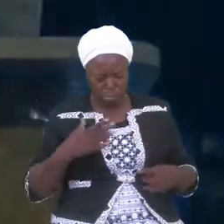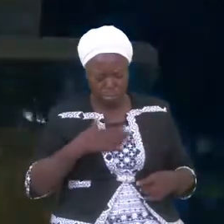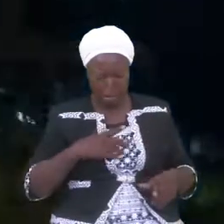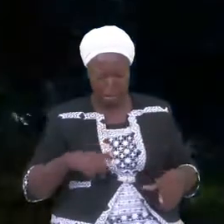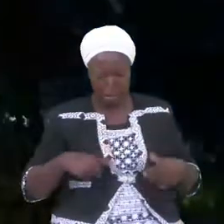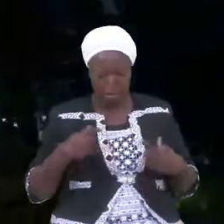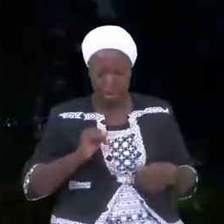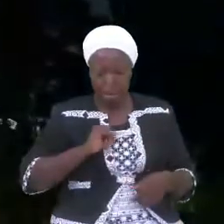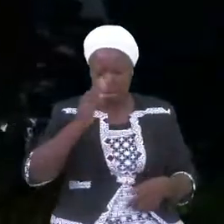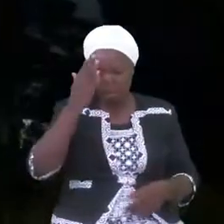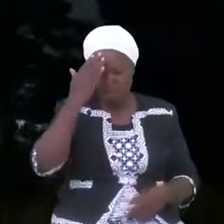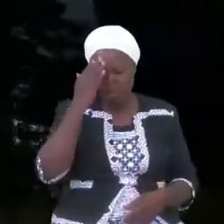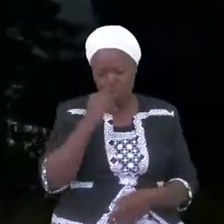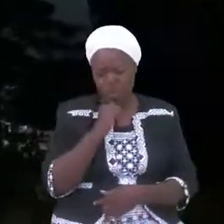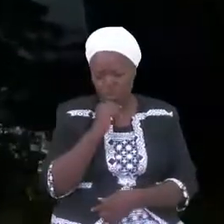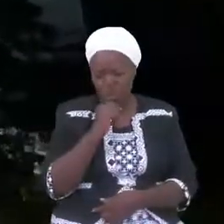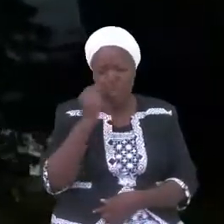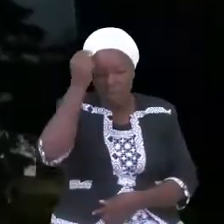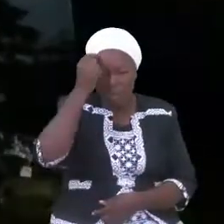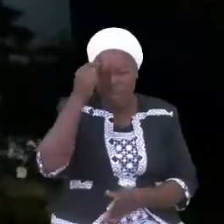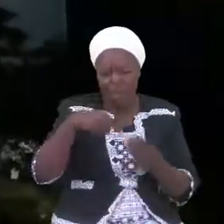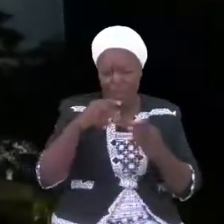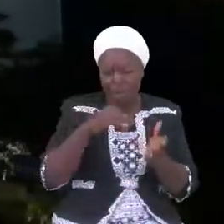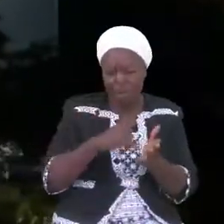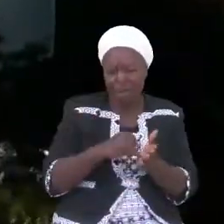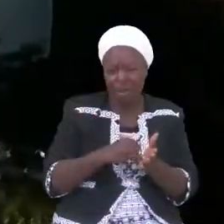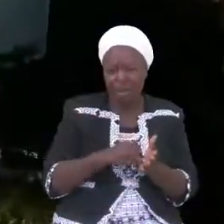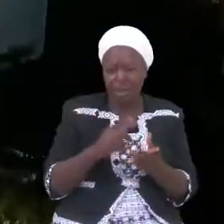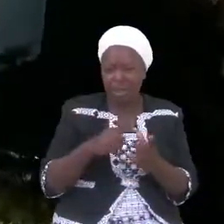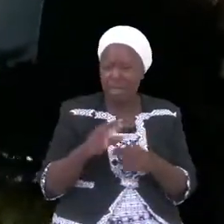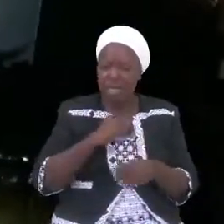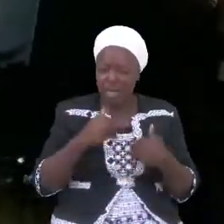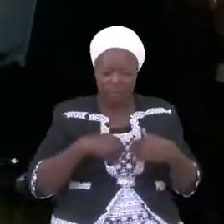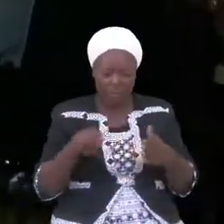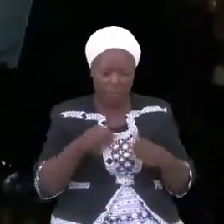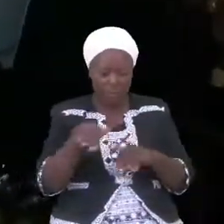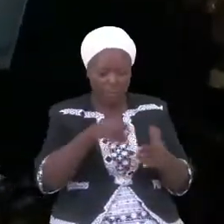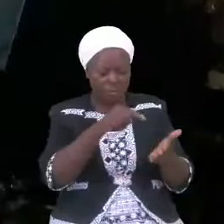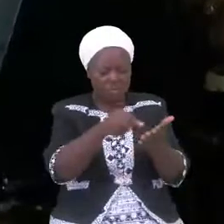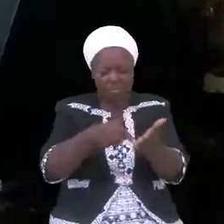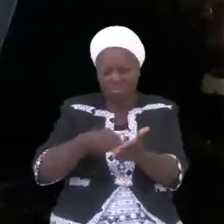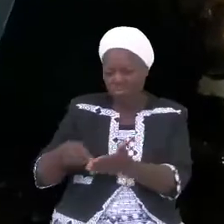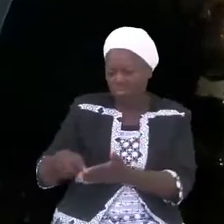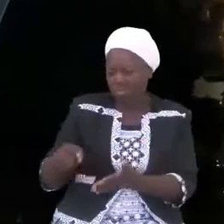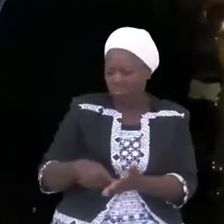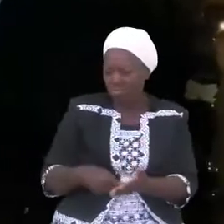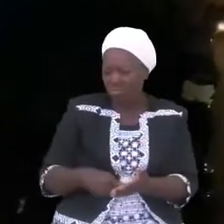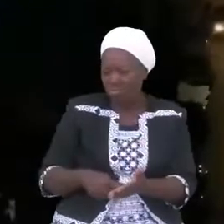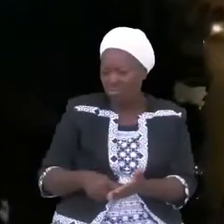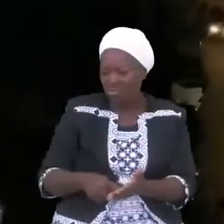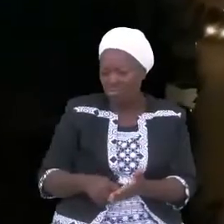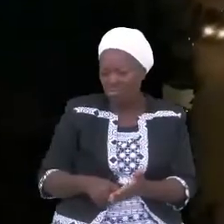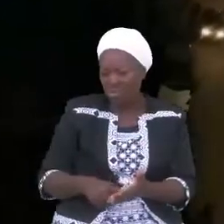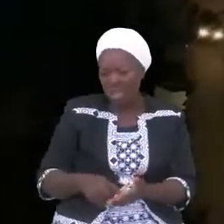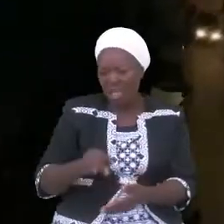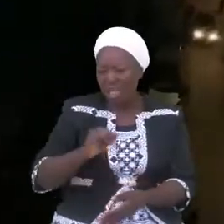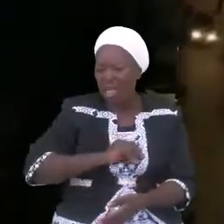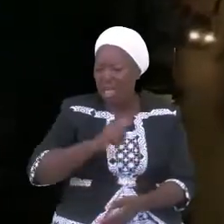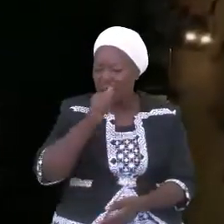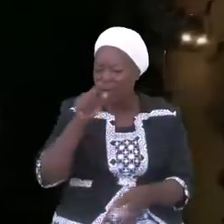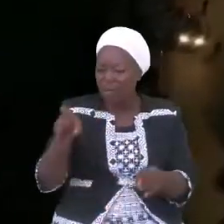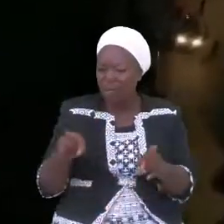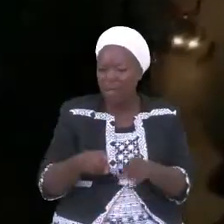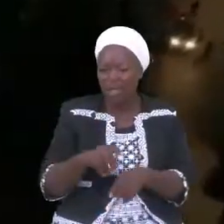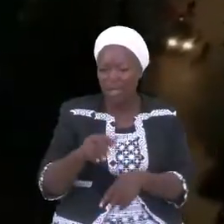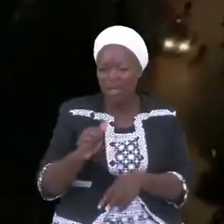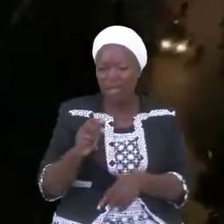life. Think about it. I've gone that way. I've gone that way. Think about it. I'm like an angel in the